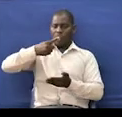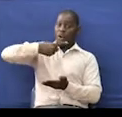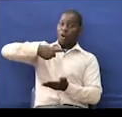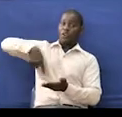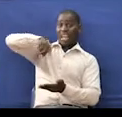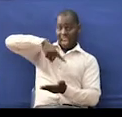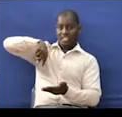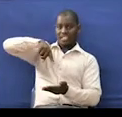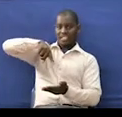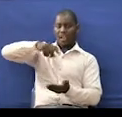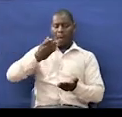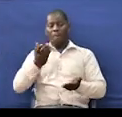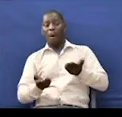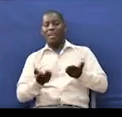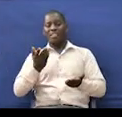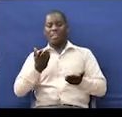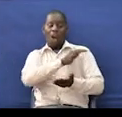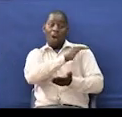moment of force